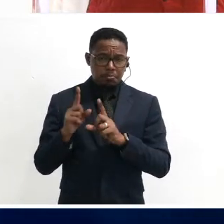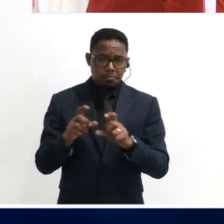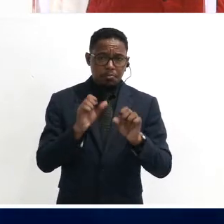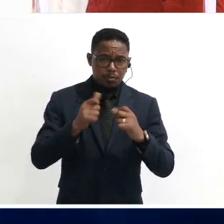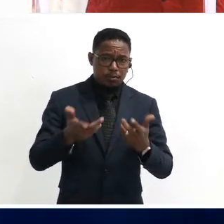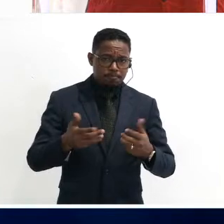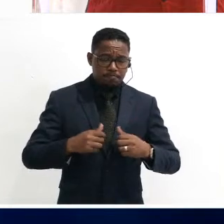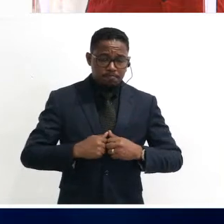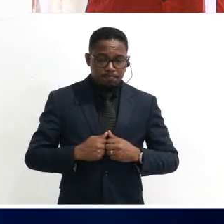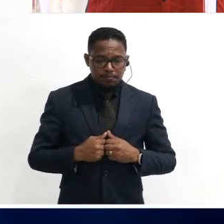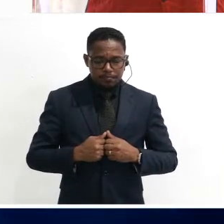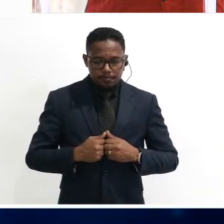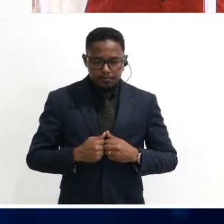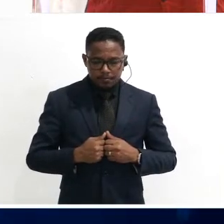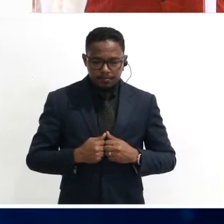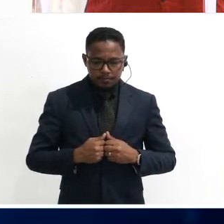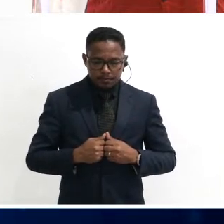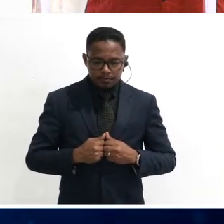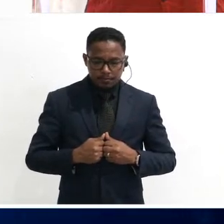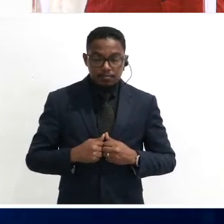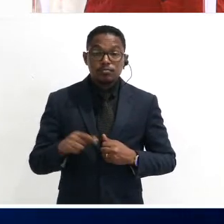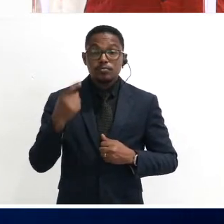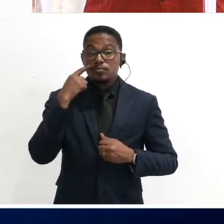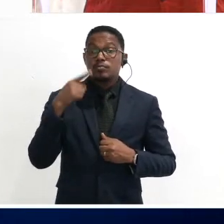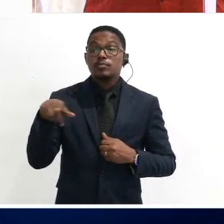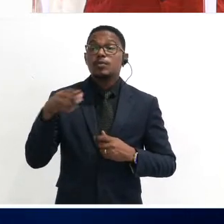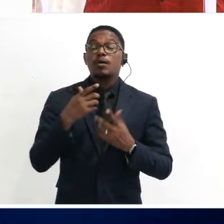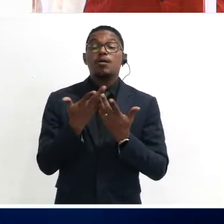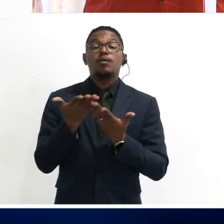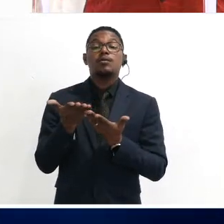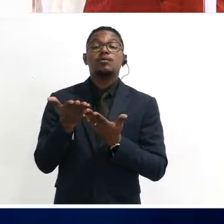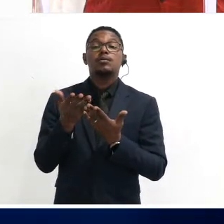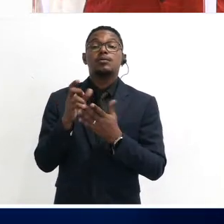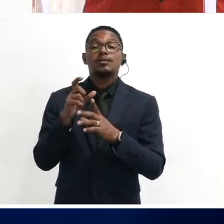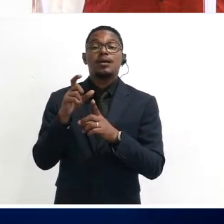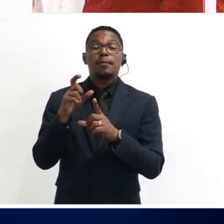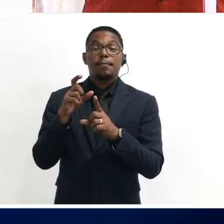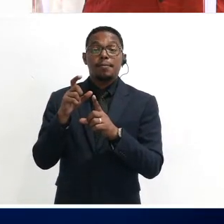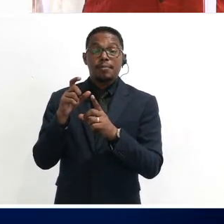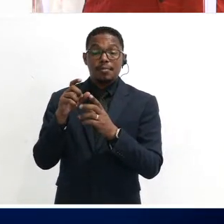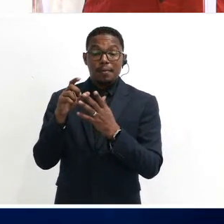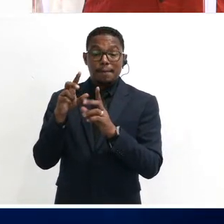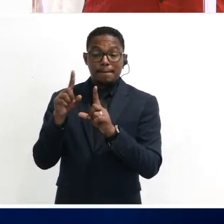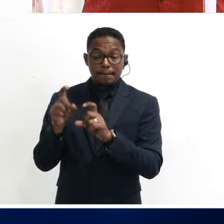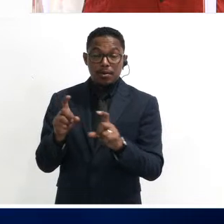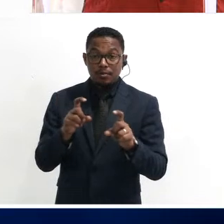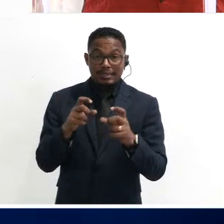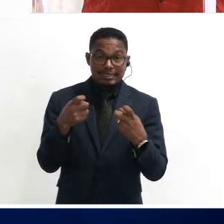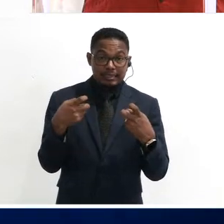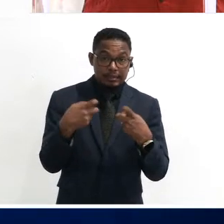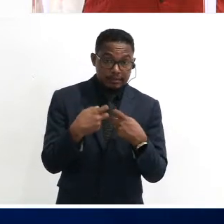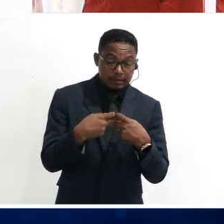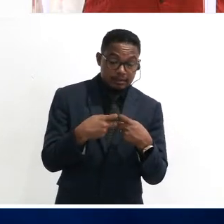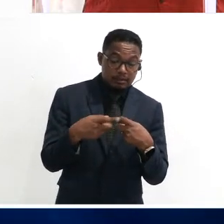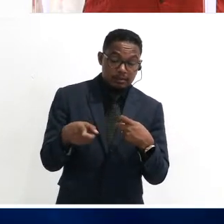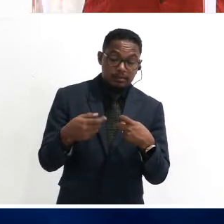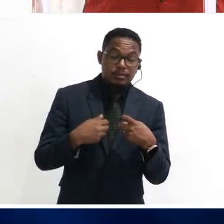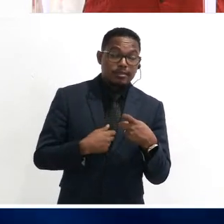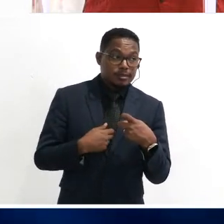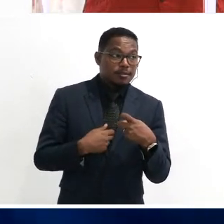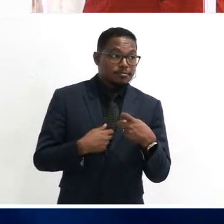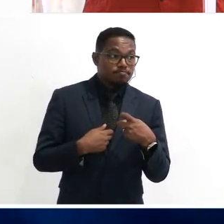But in general, the test industry has been able to keep up with the interconnect densification.